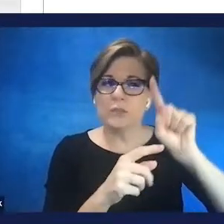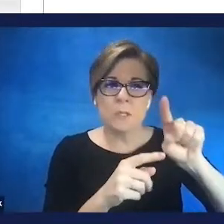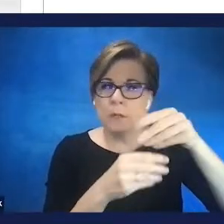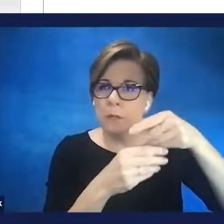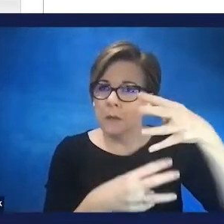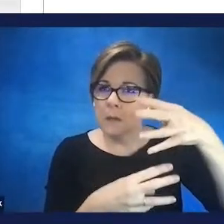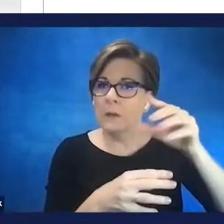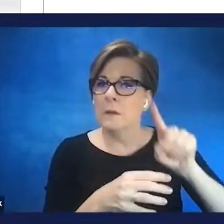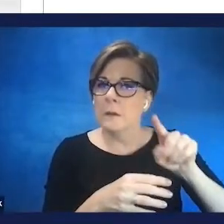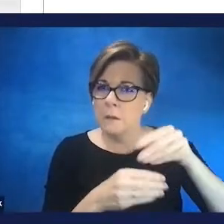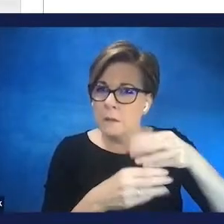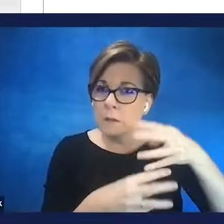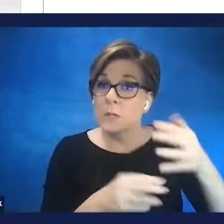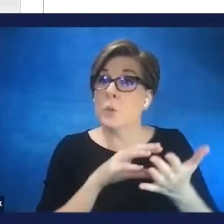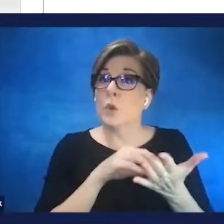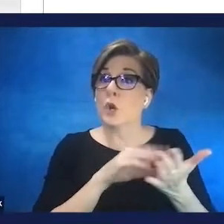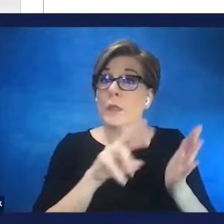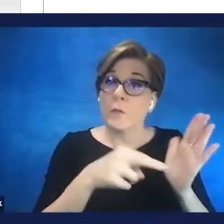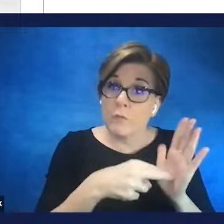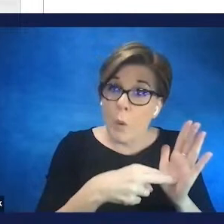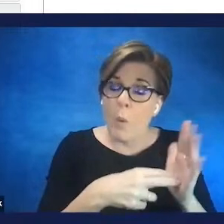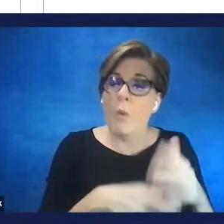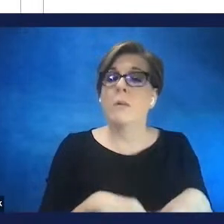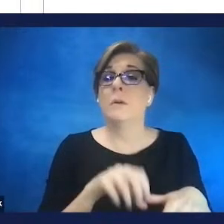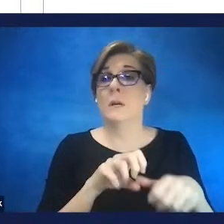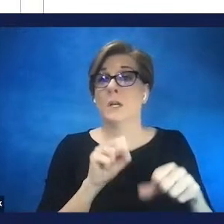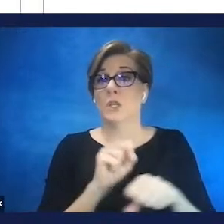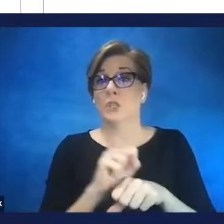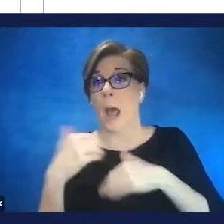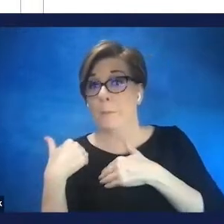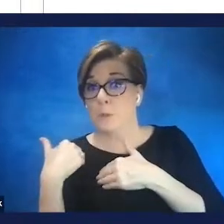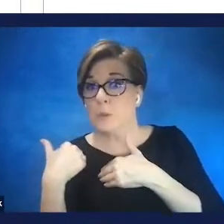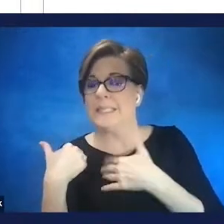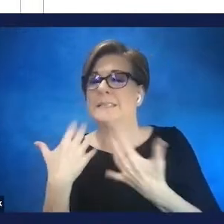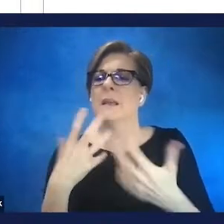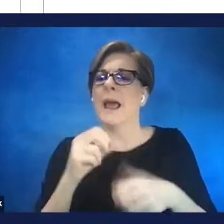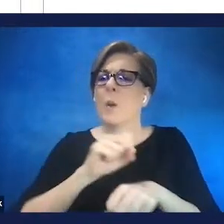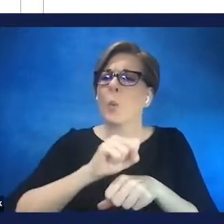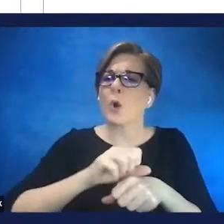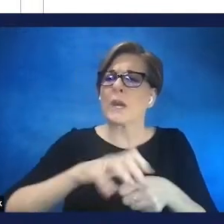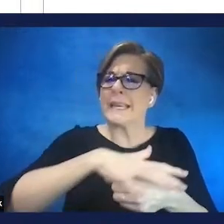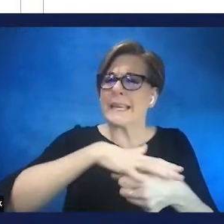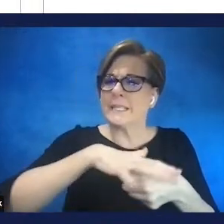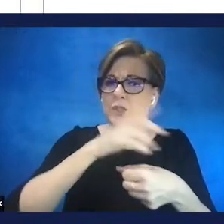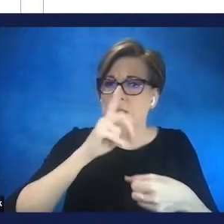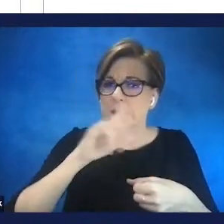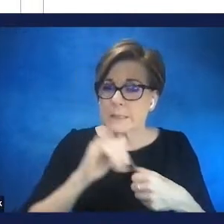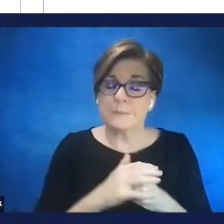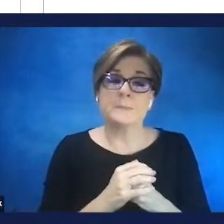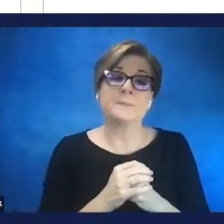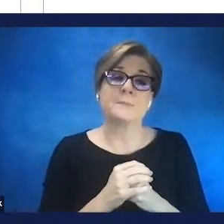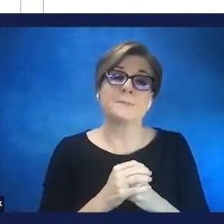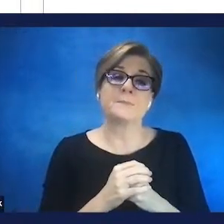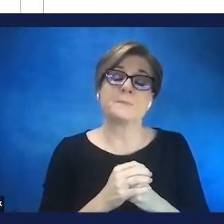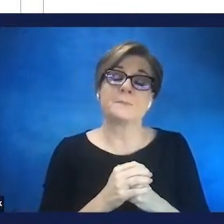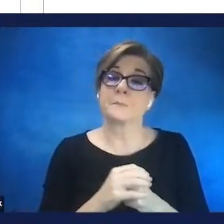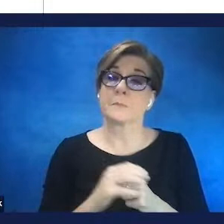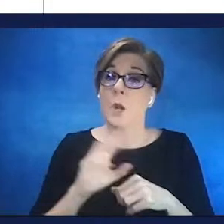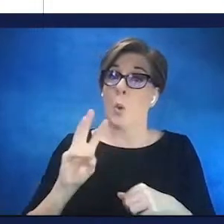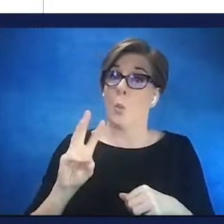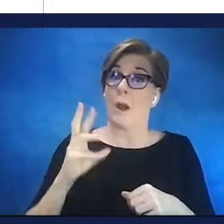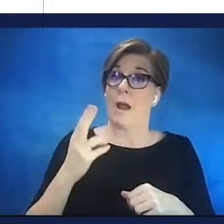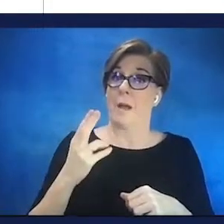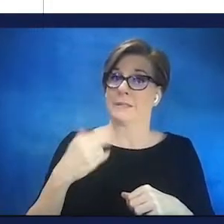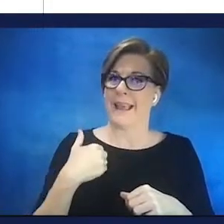to learn more about the role, the job duties, and the working conditions. The